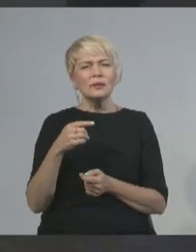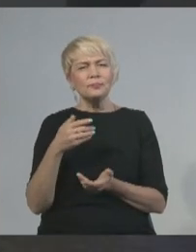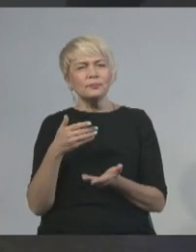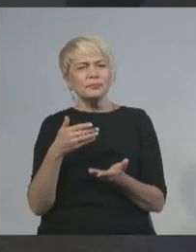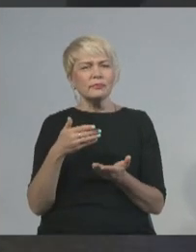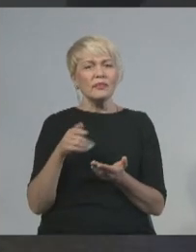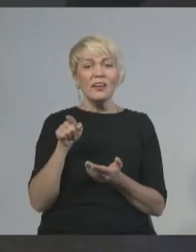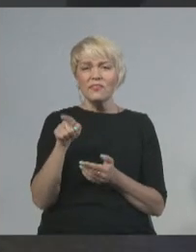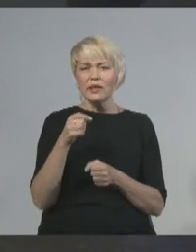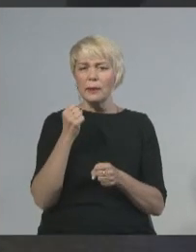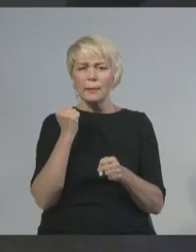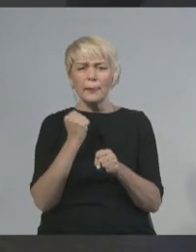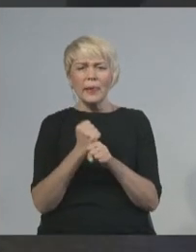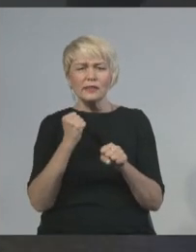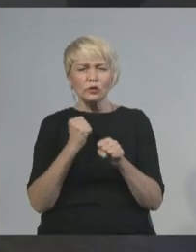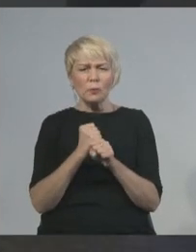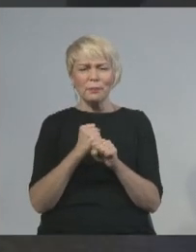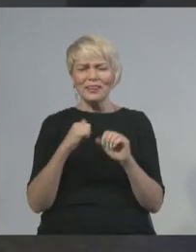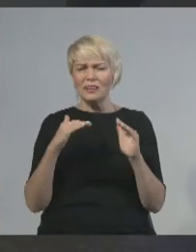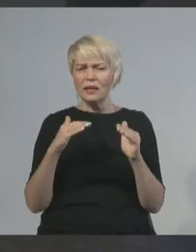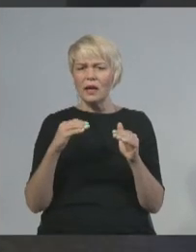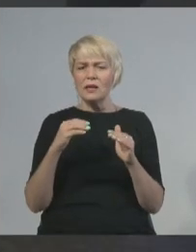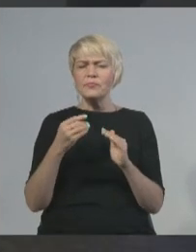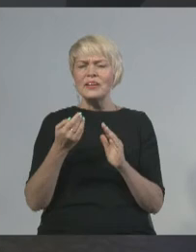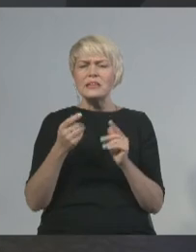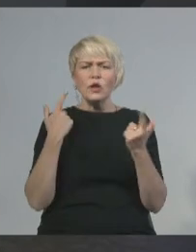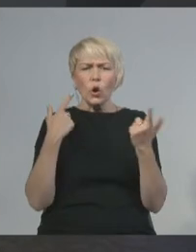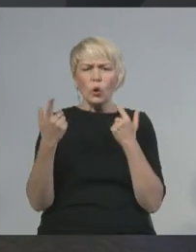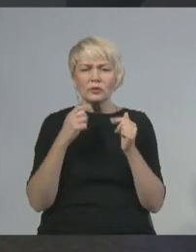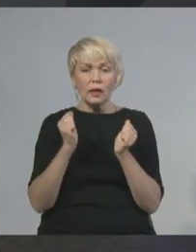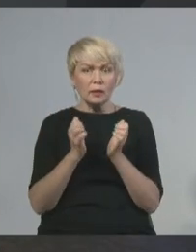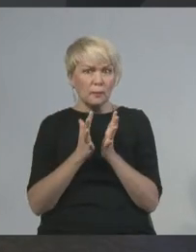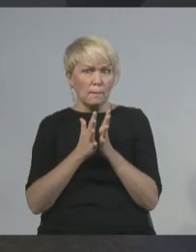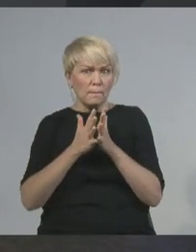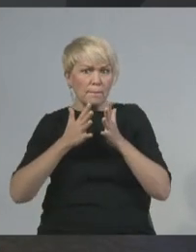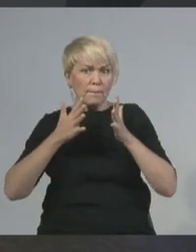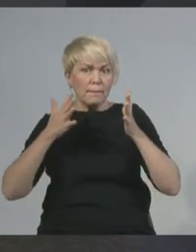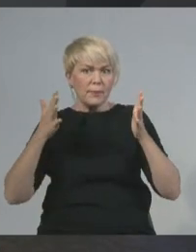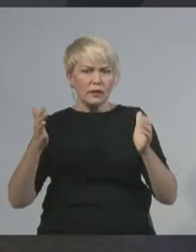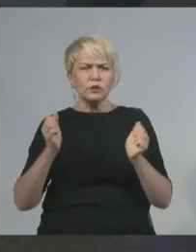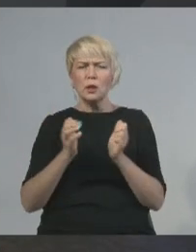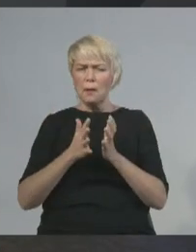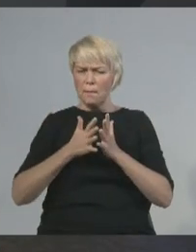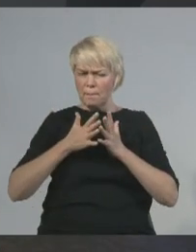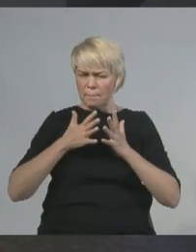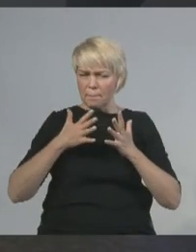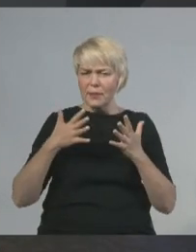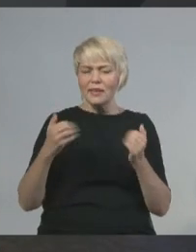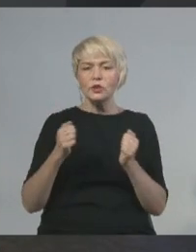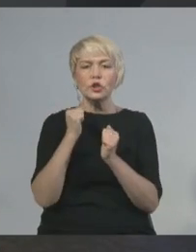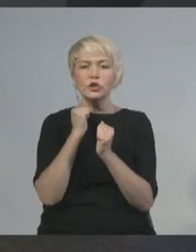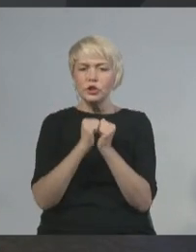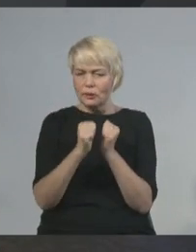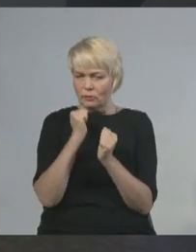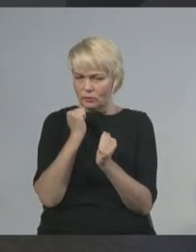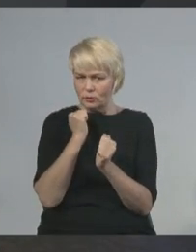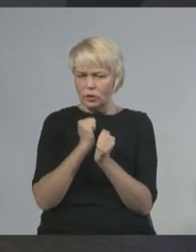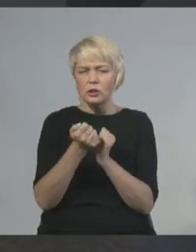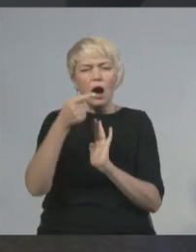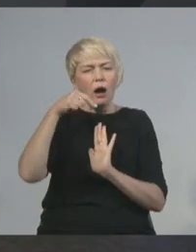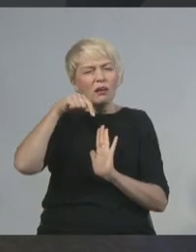it seems to me that you made your content paid content it seems like it seems like your paid